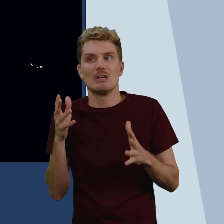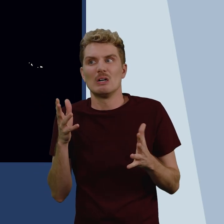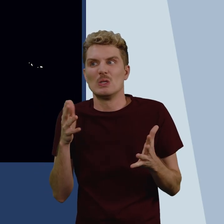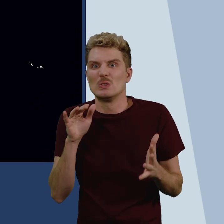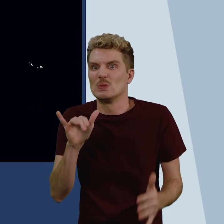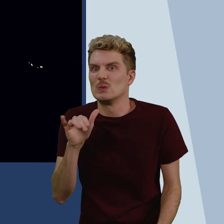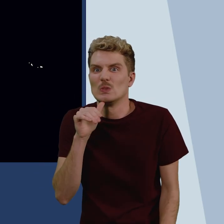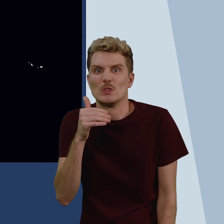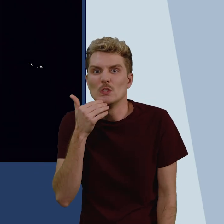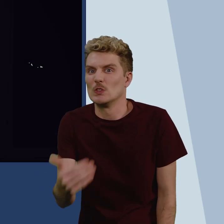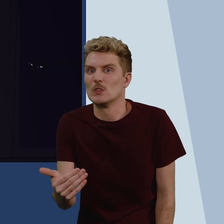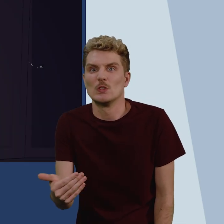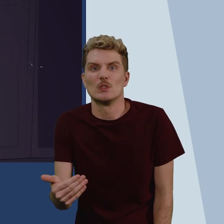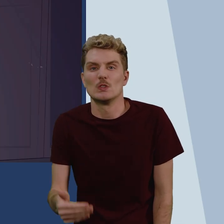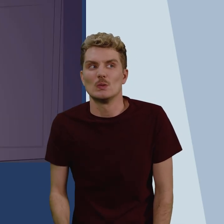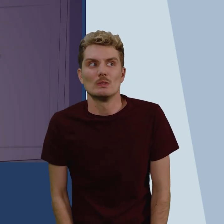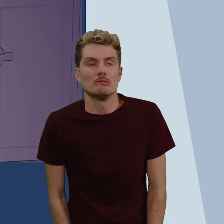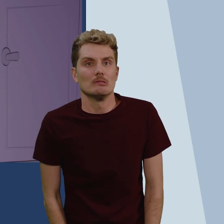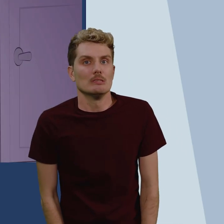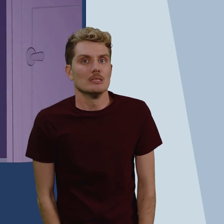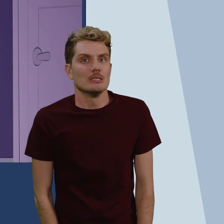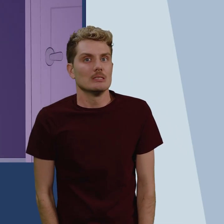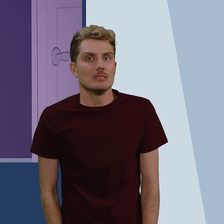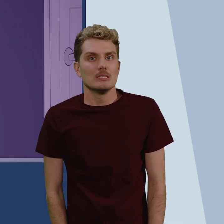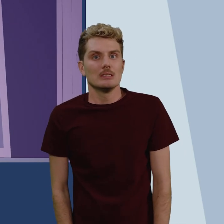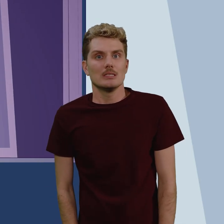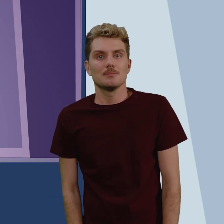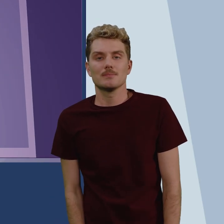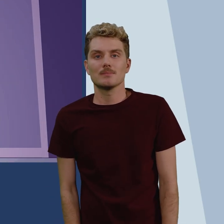Well, that's not good.